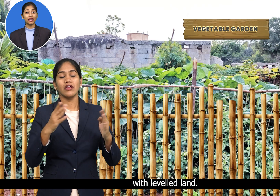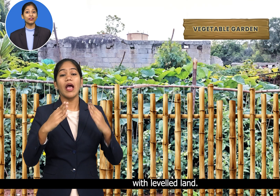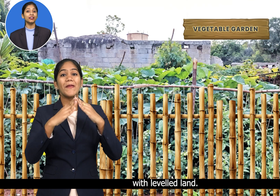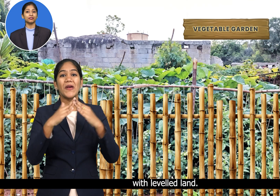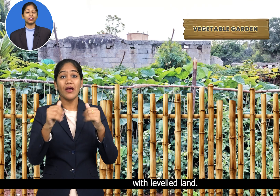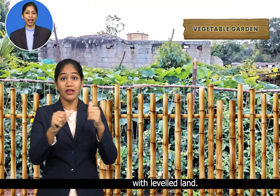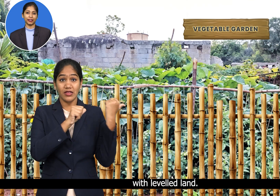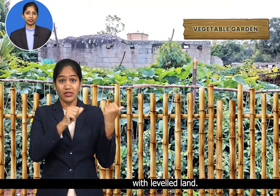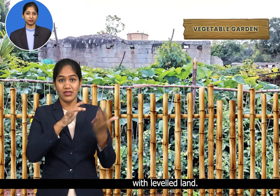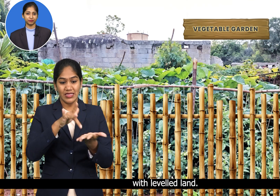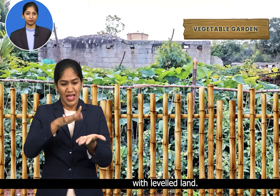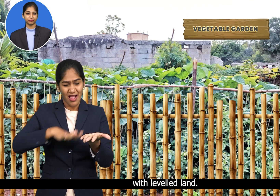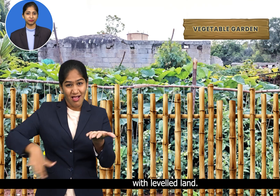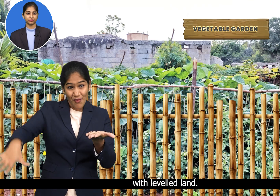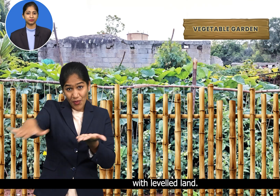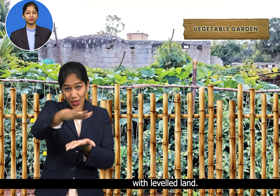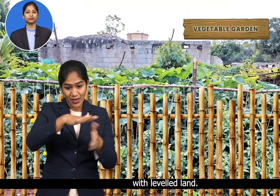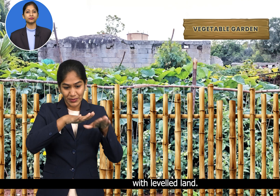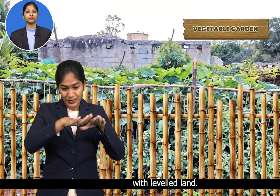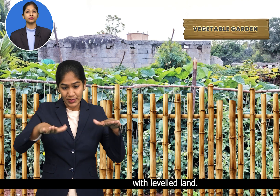with levelled land.